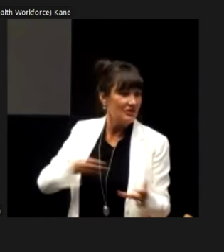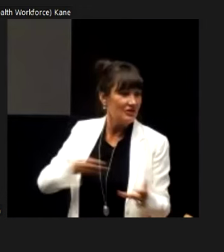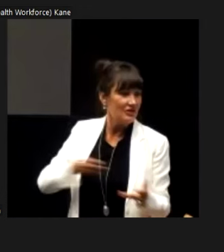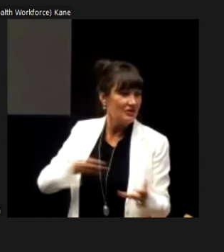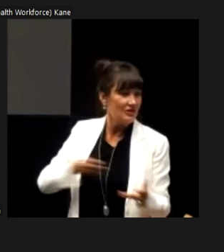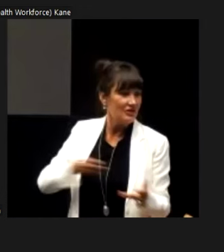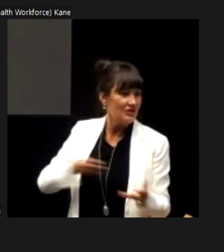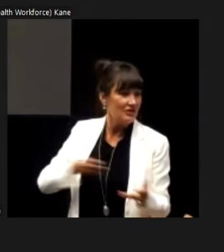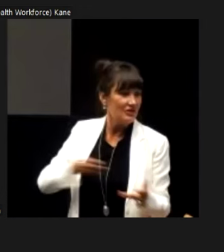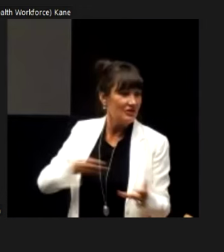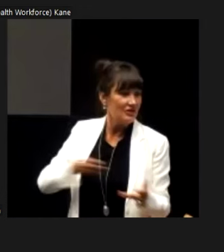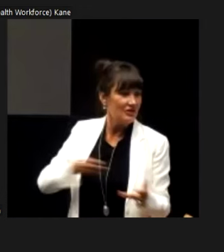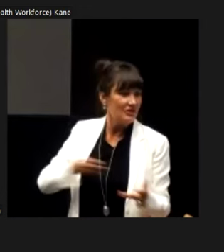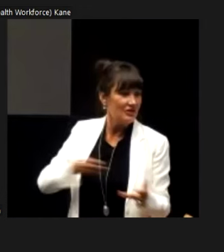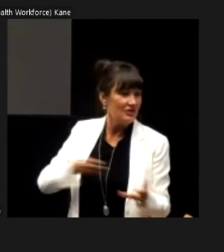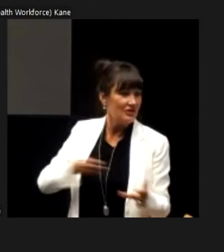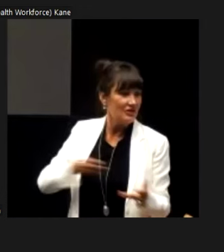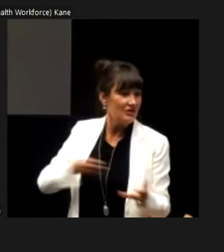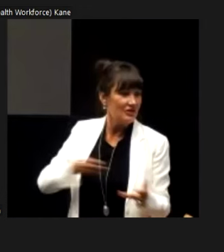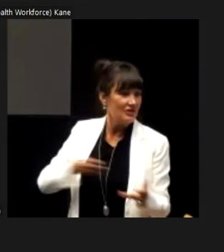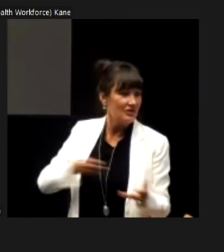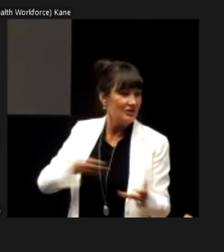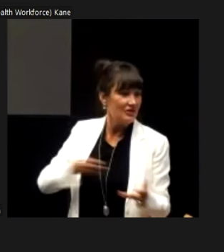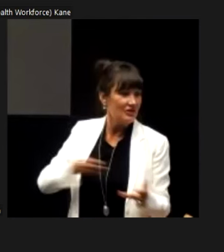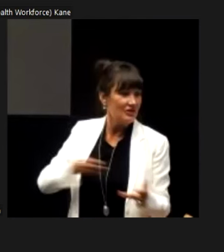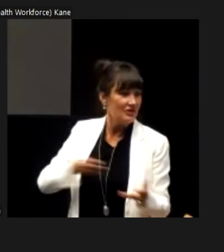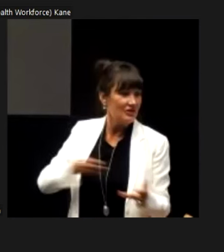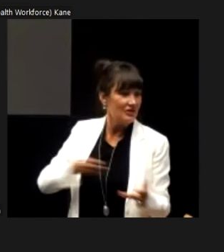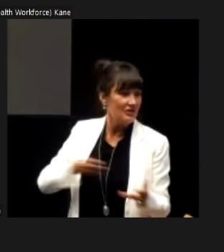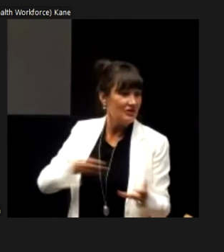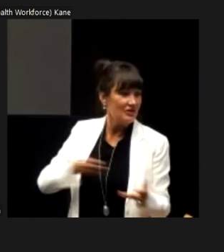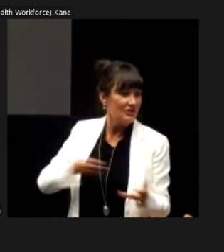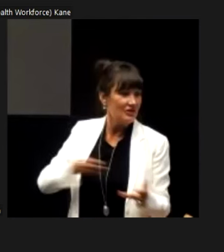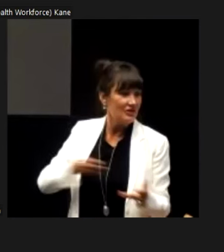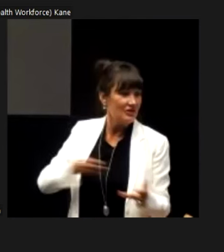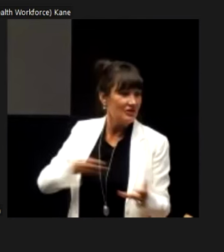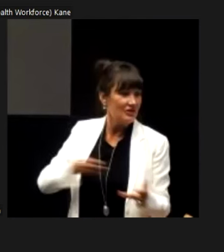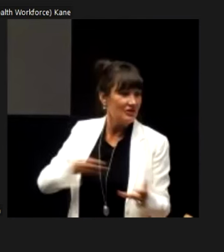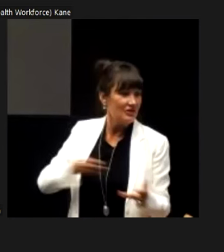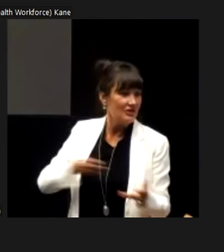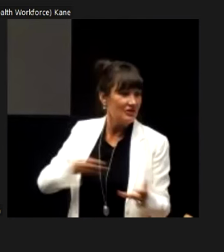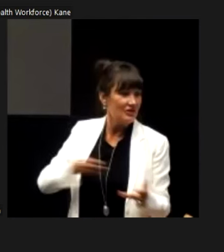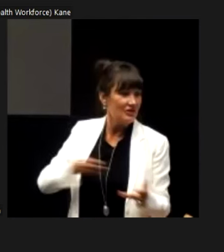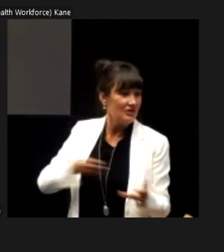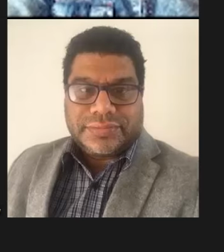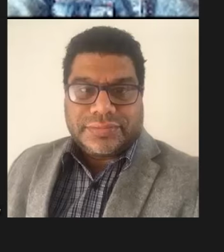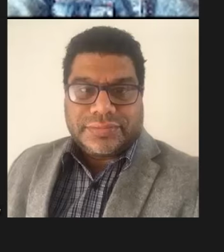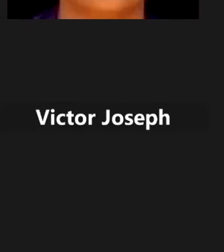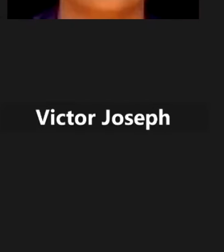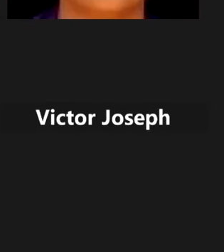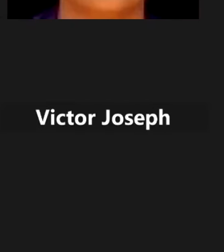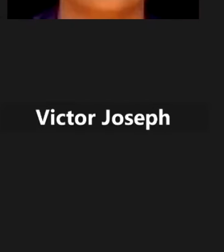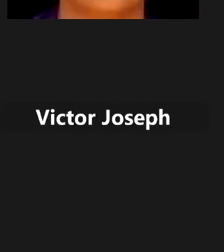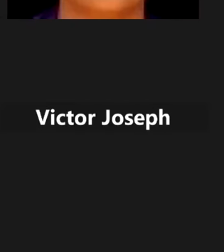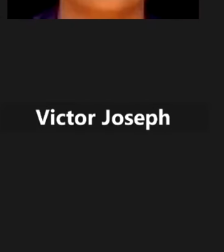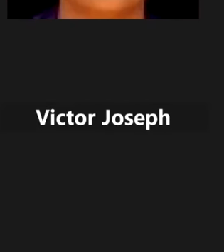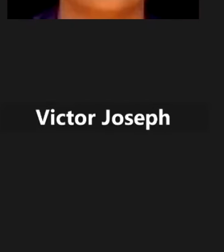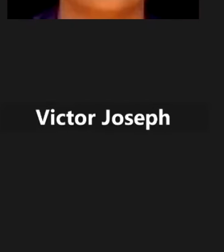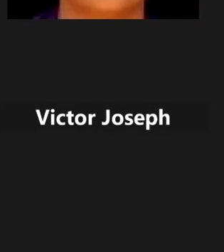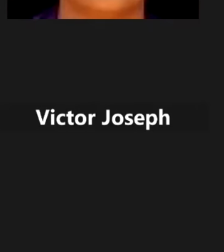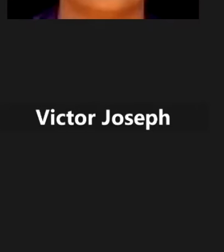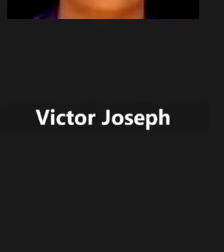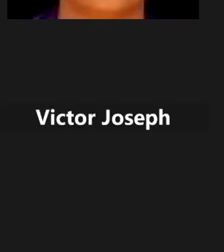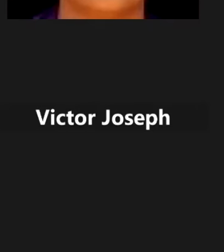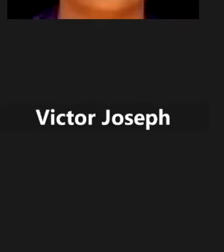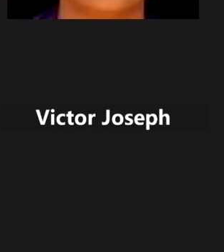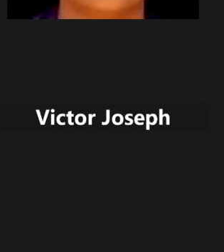our panelists. And as I go through the name, please do switch on your camera. The first of which is Professor Neil Squires. Neil is